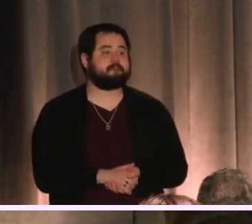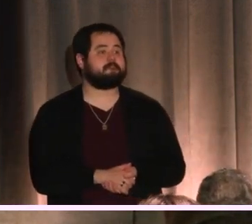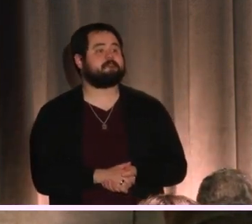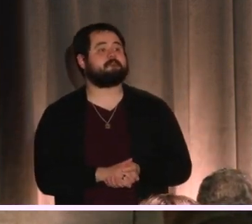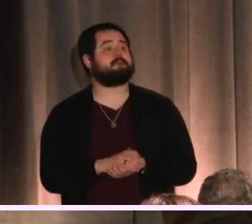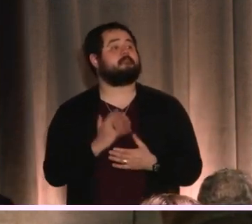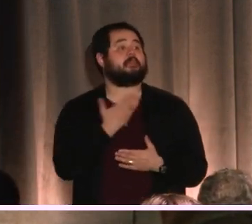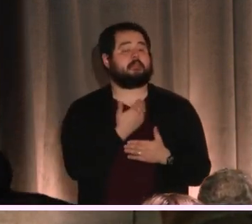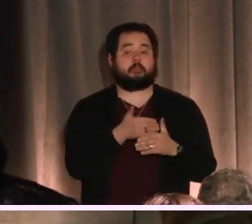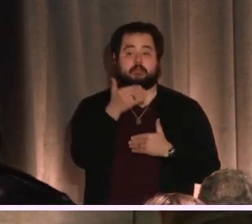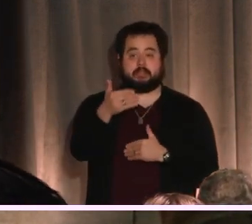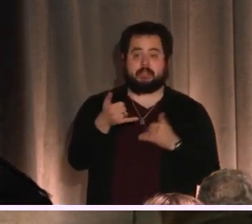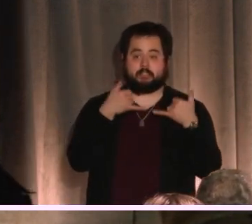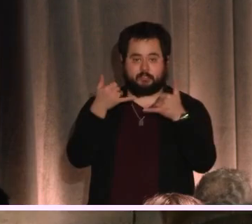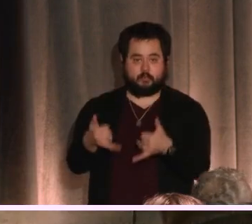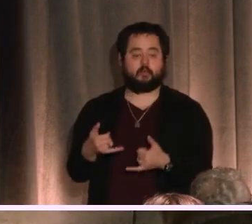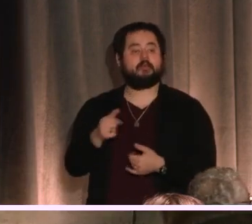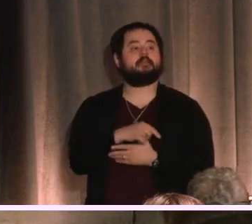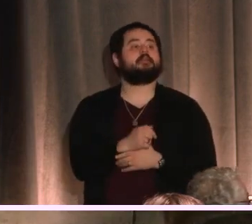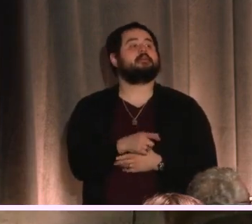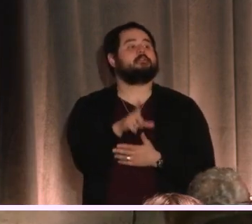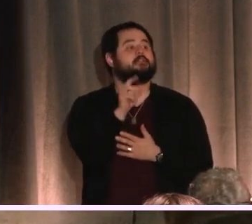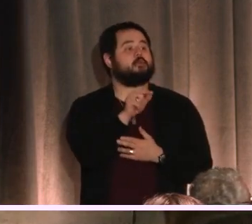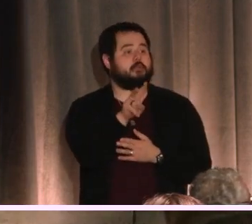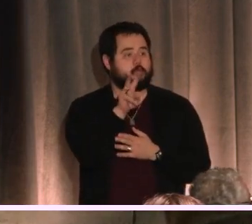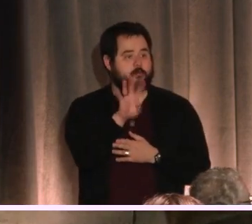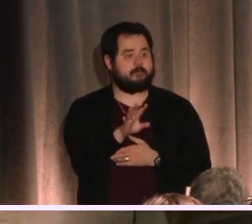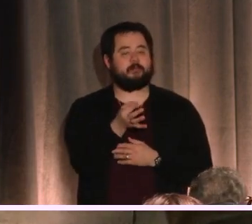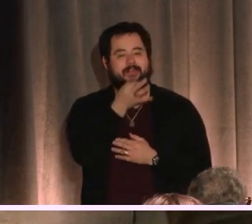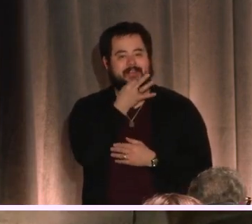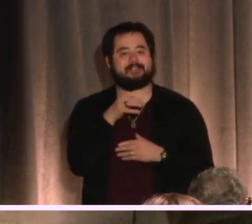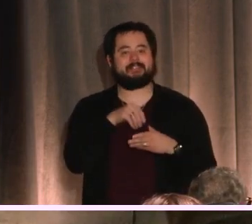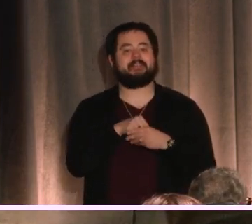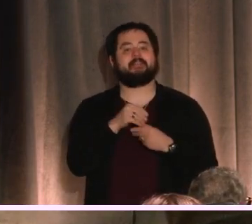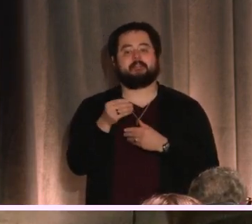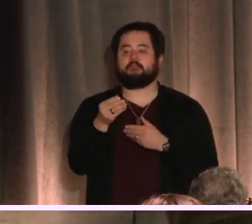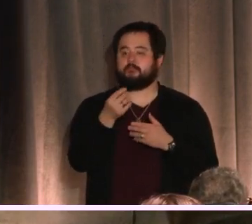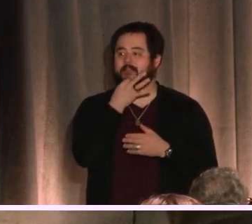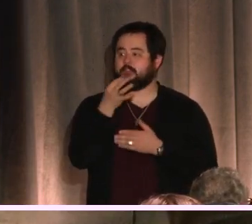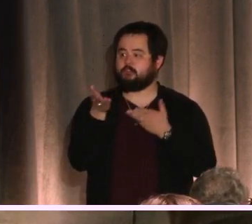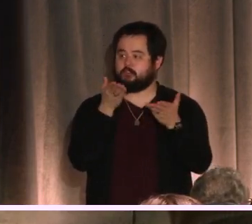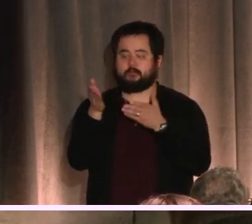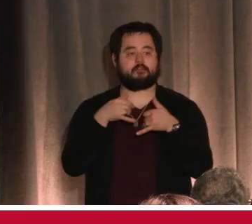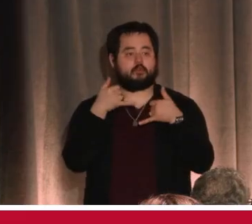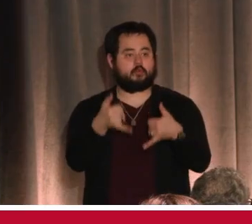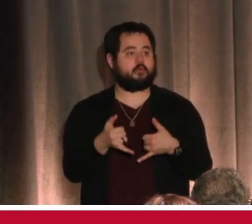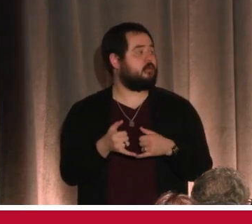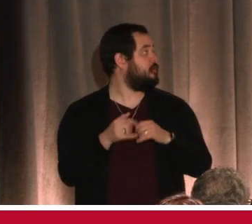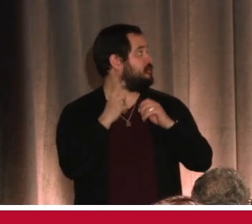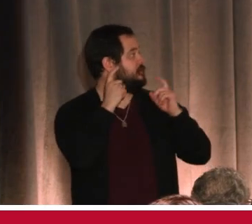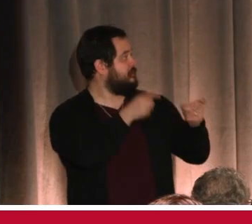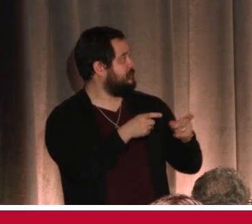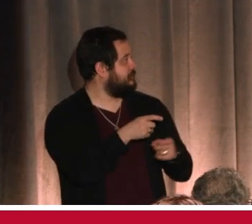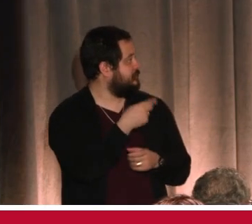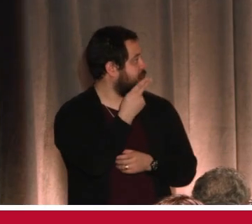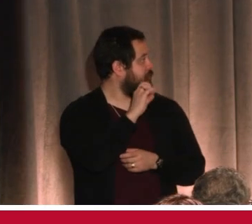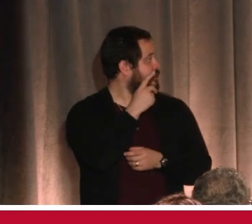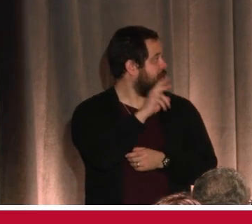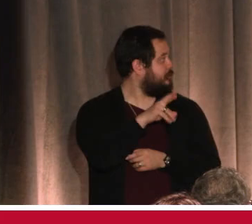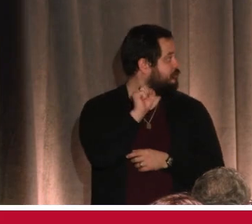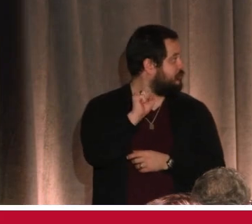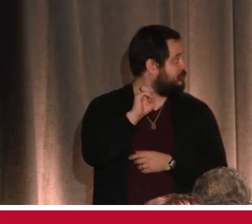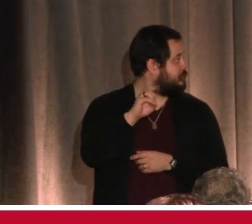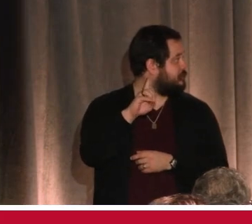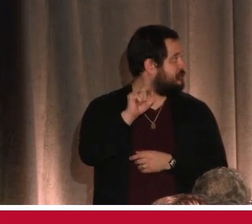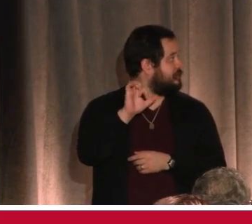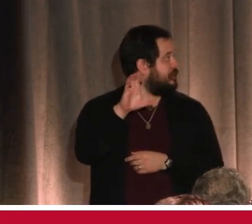Our next award is the 2024 Excellence in Professional Service Award, is presented to Heather Sedlacko. Yeah.